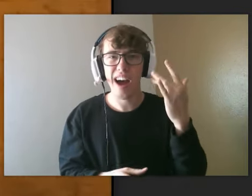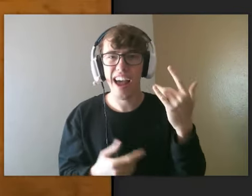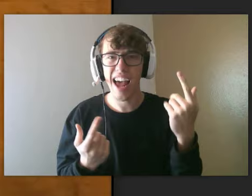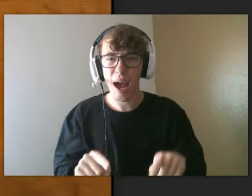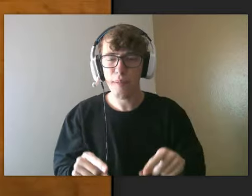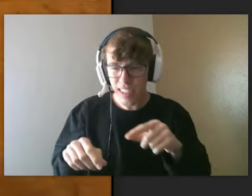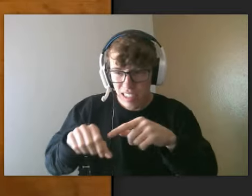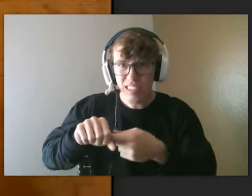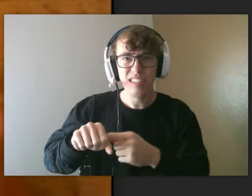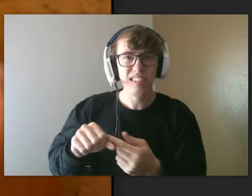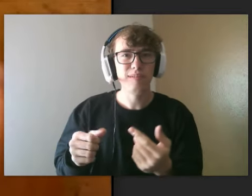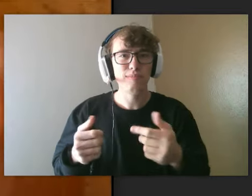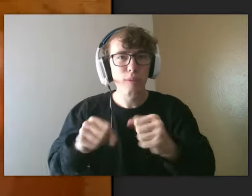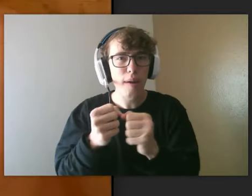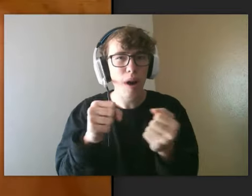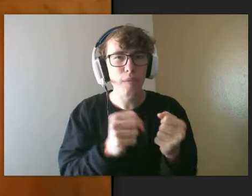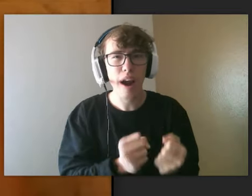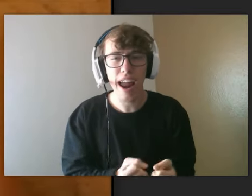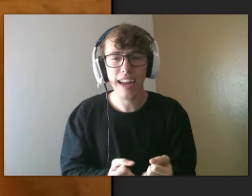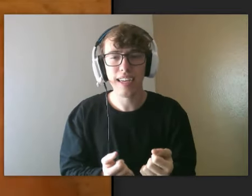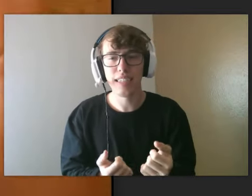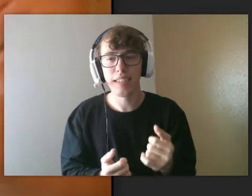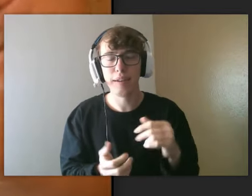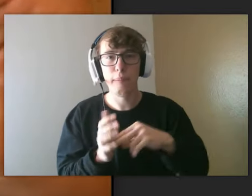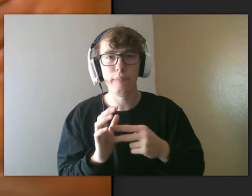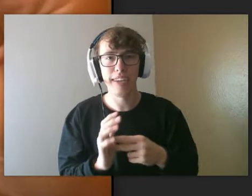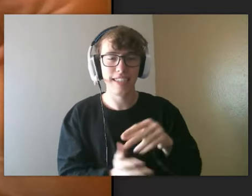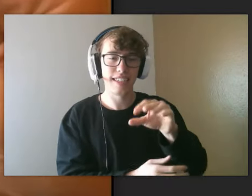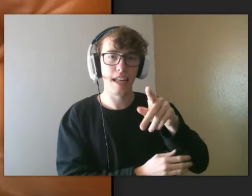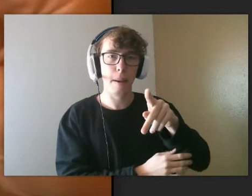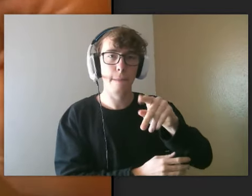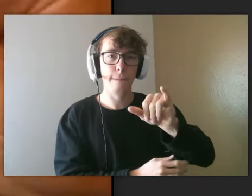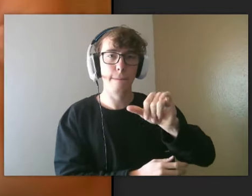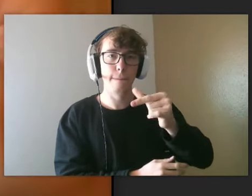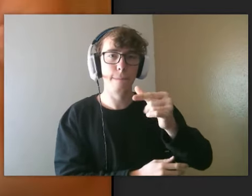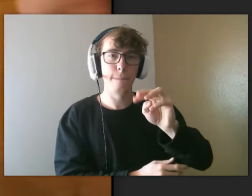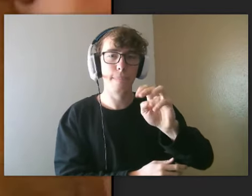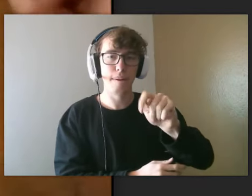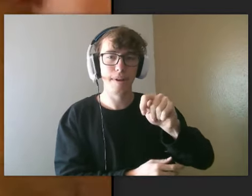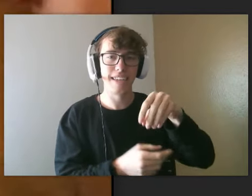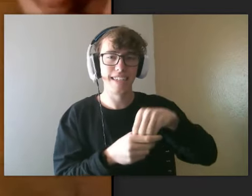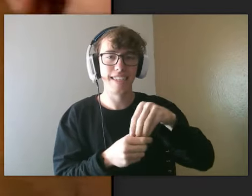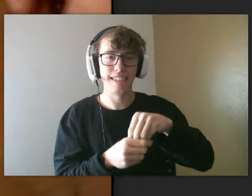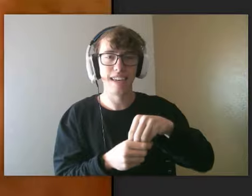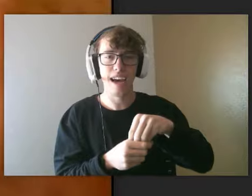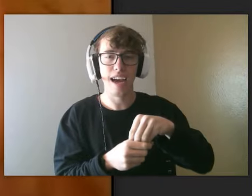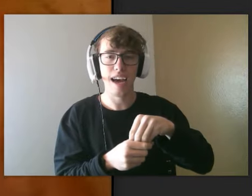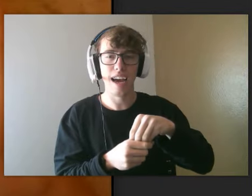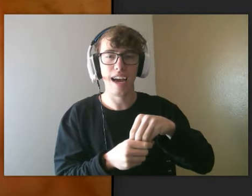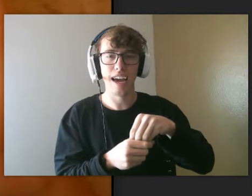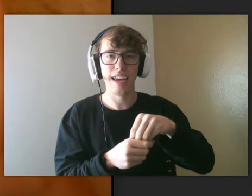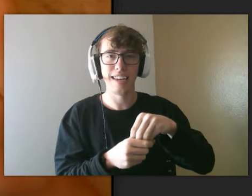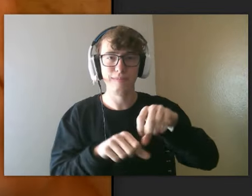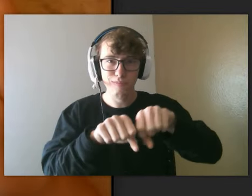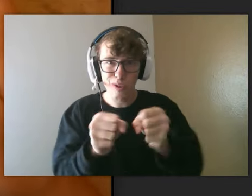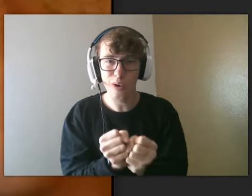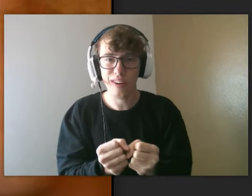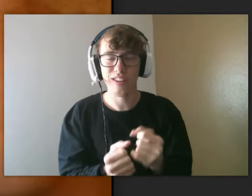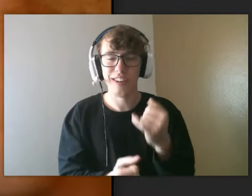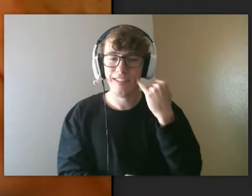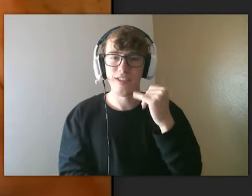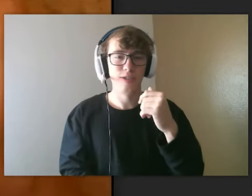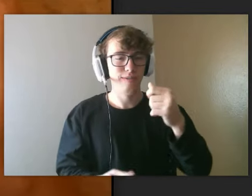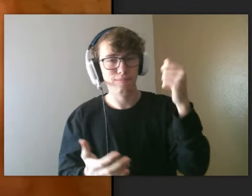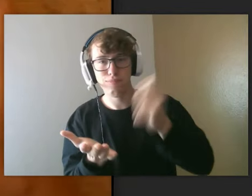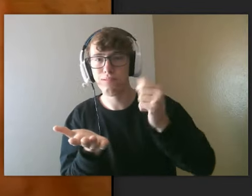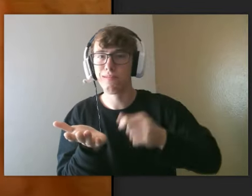the pigment on the inside has been fractured. And that usually happens just from people banging them on tables or dropping them